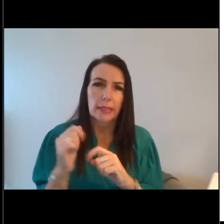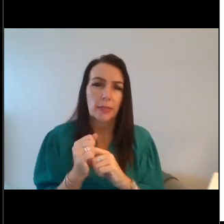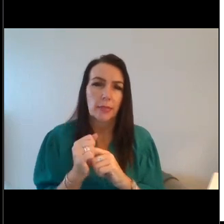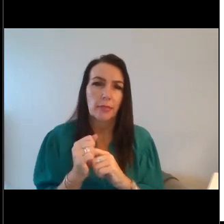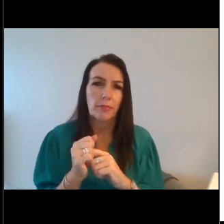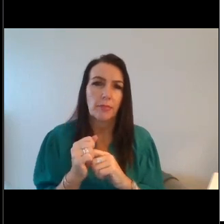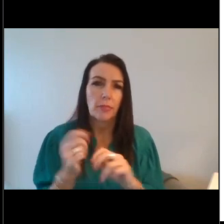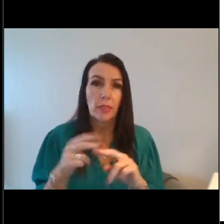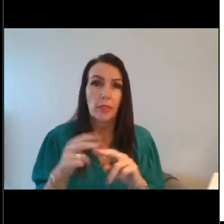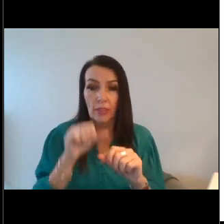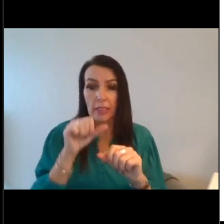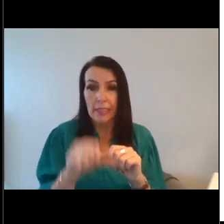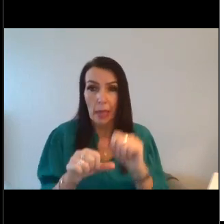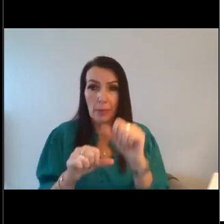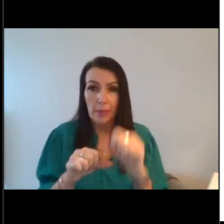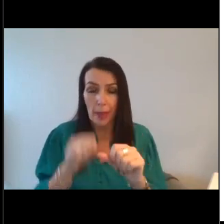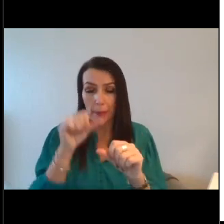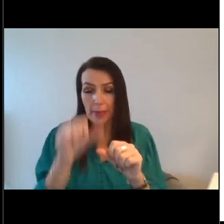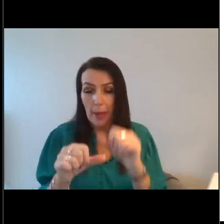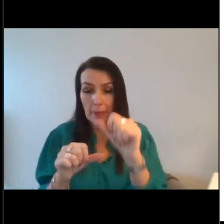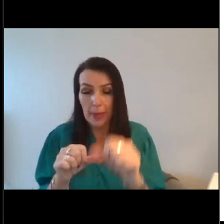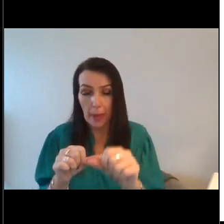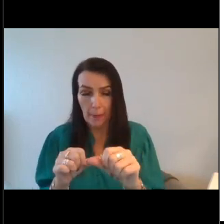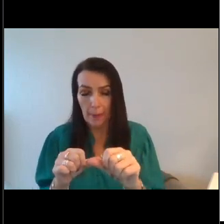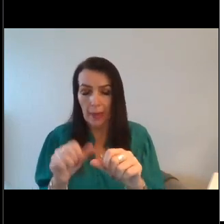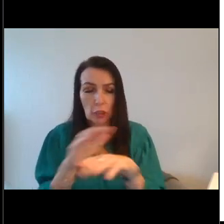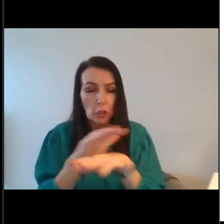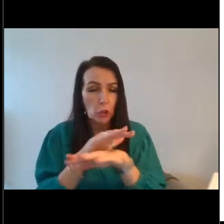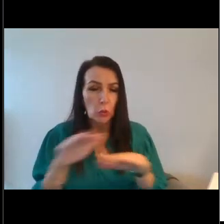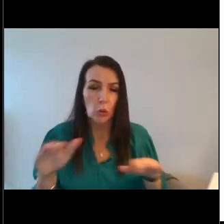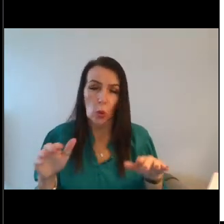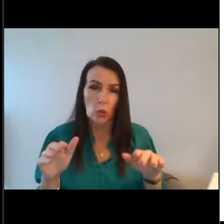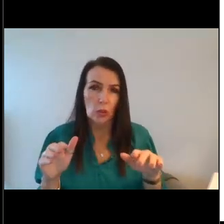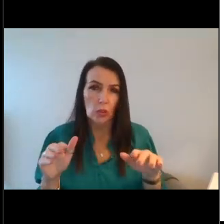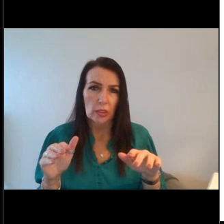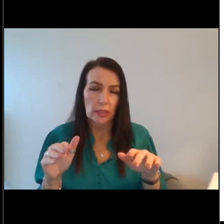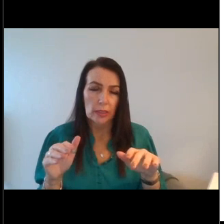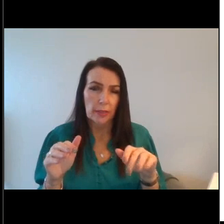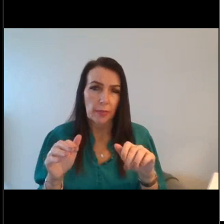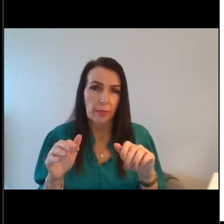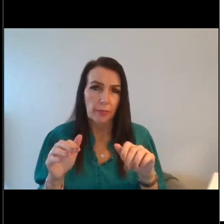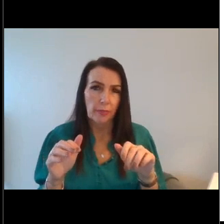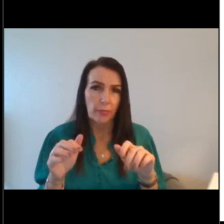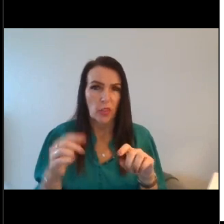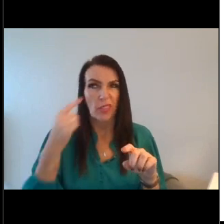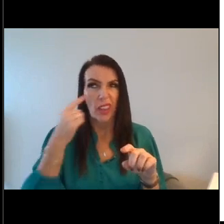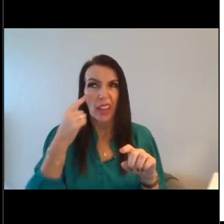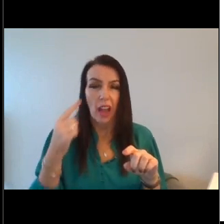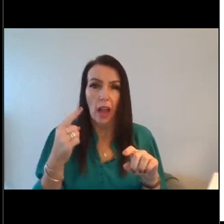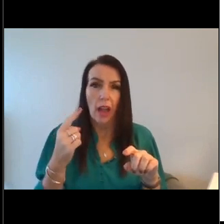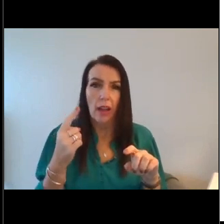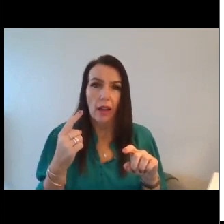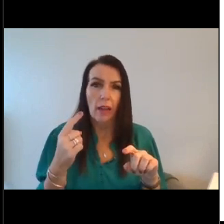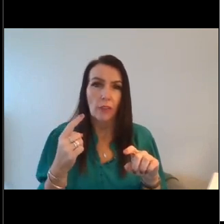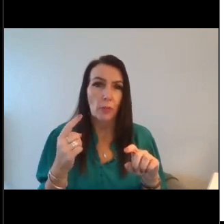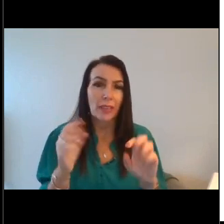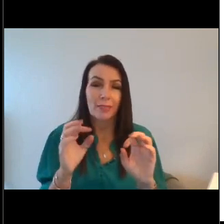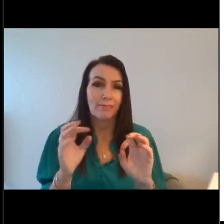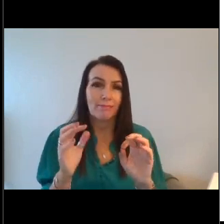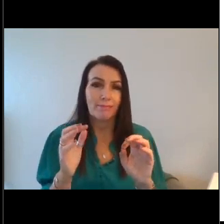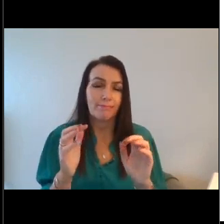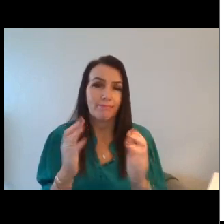doing a stepwise retrofit, not to do things No, it needs to be low regret. You need to